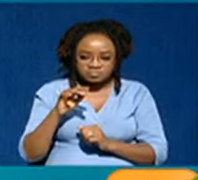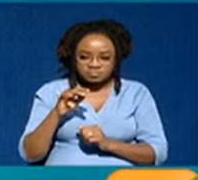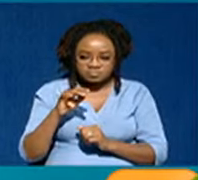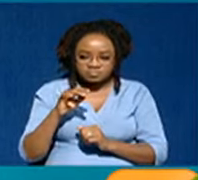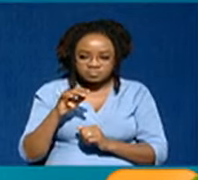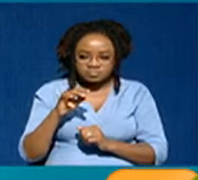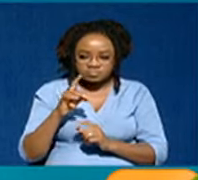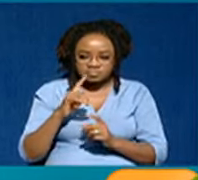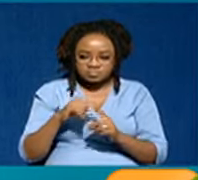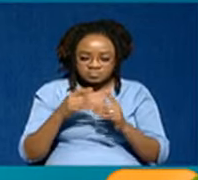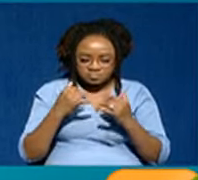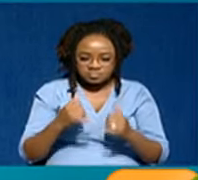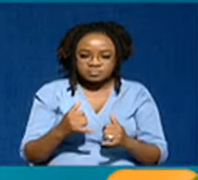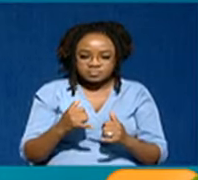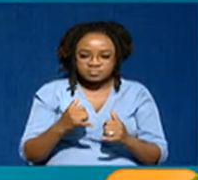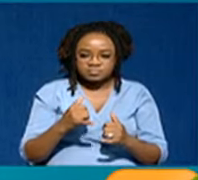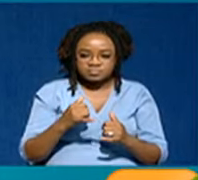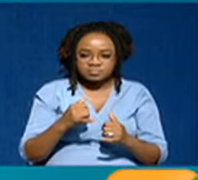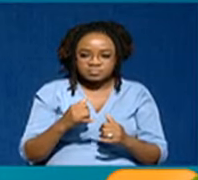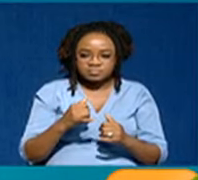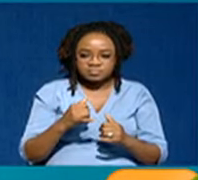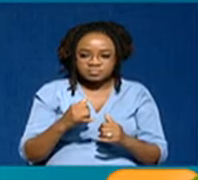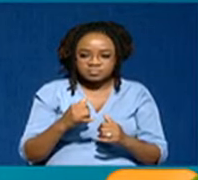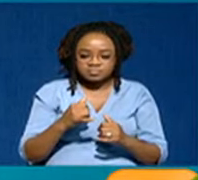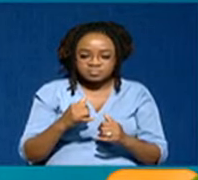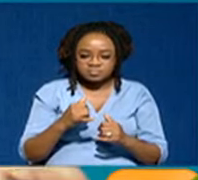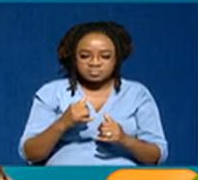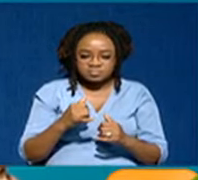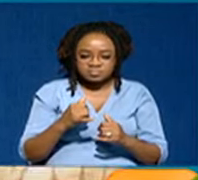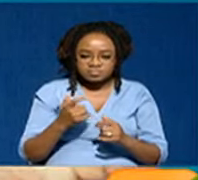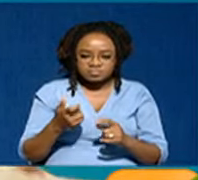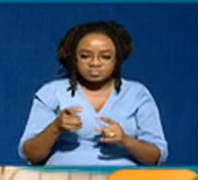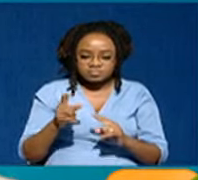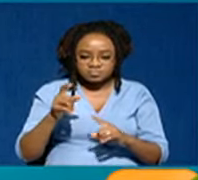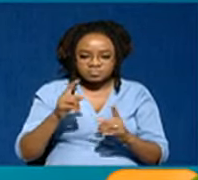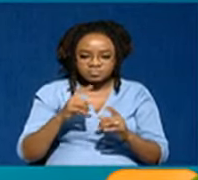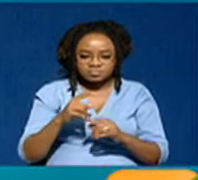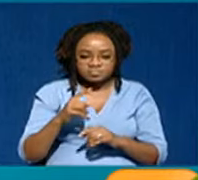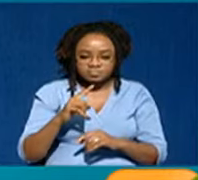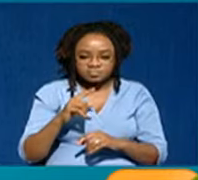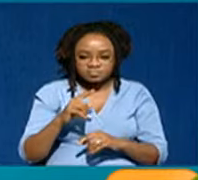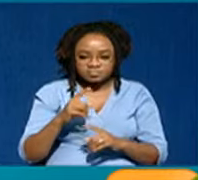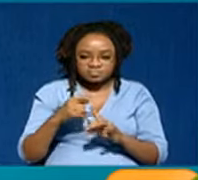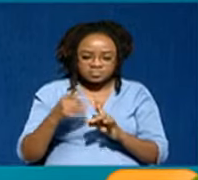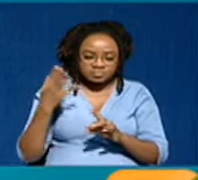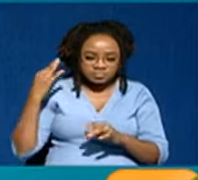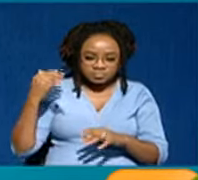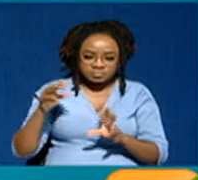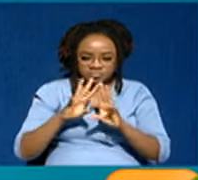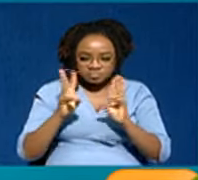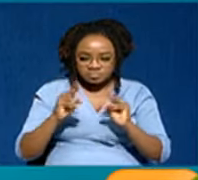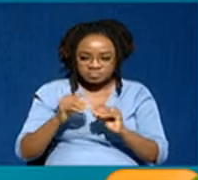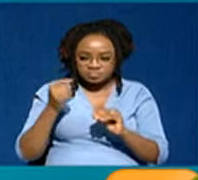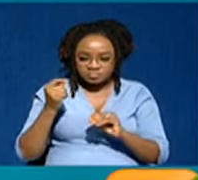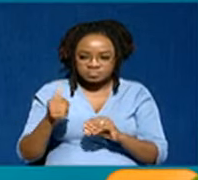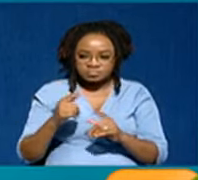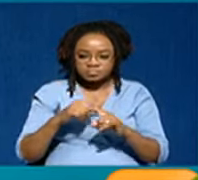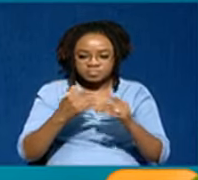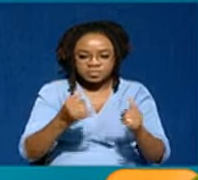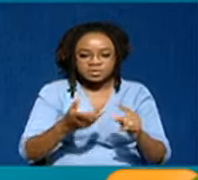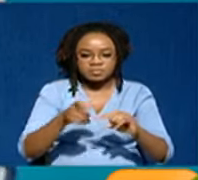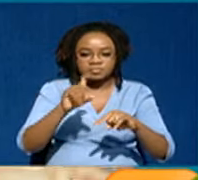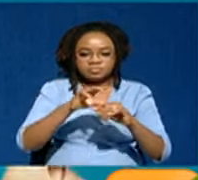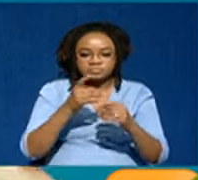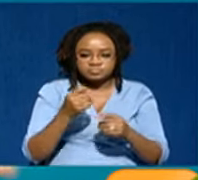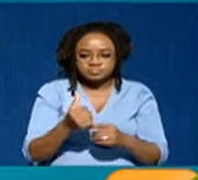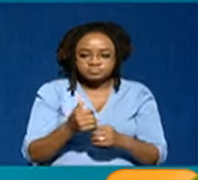about 950 to 1,000. But if you look at the budget of that year, it was at 1.5 trillion. The budget now we have is at 3.7 trillion.